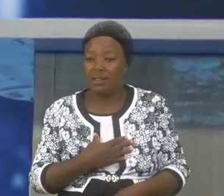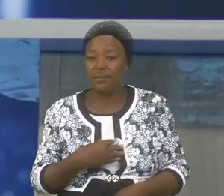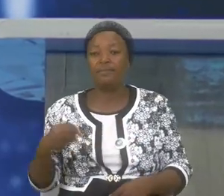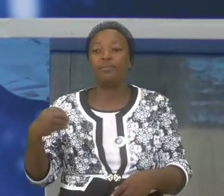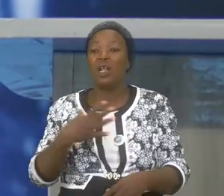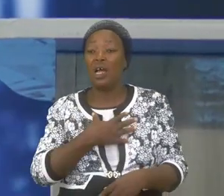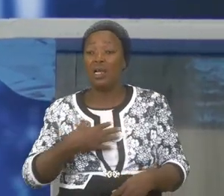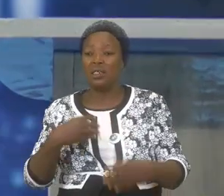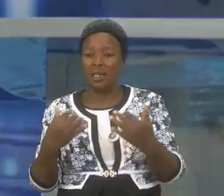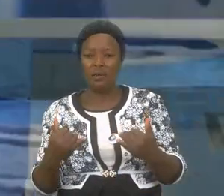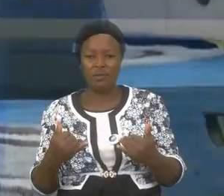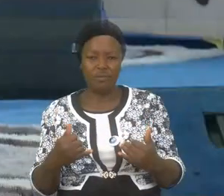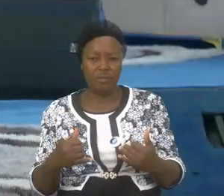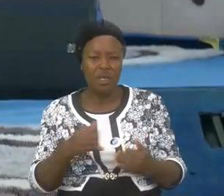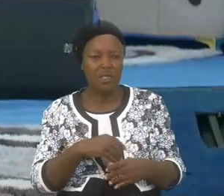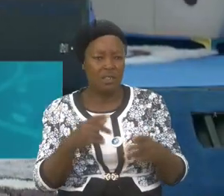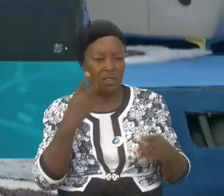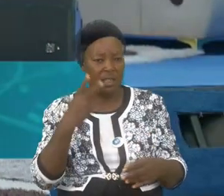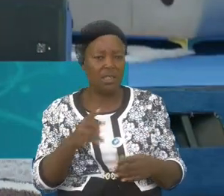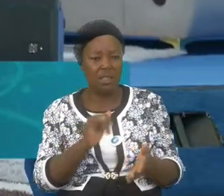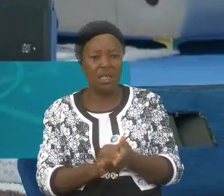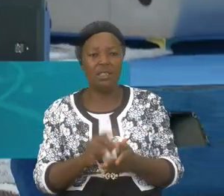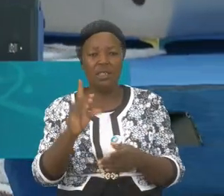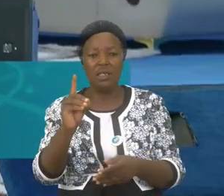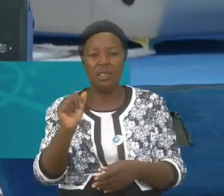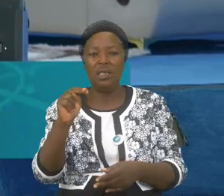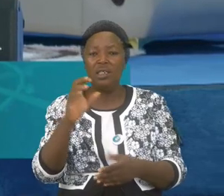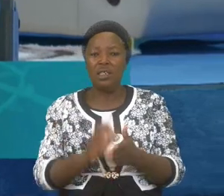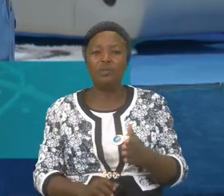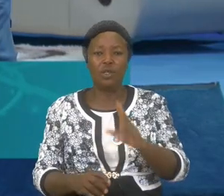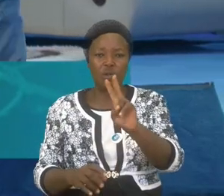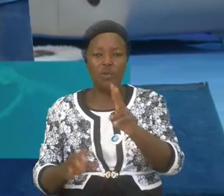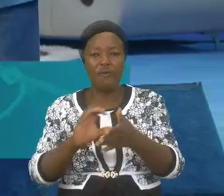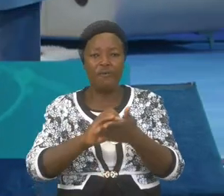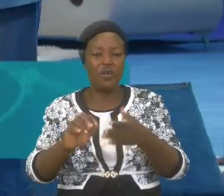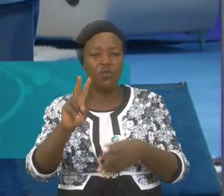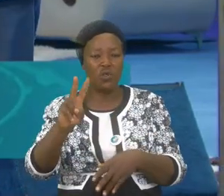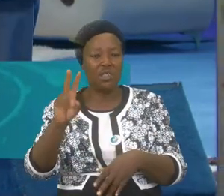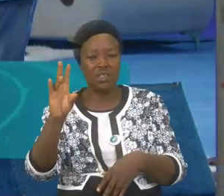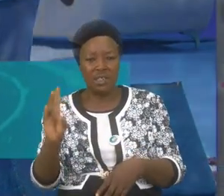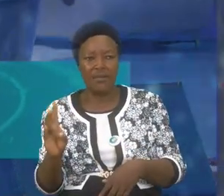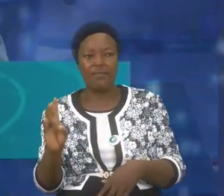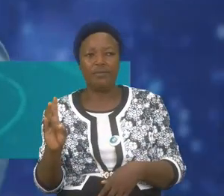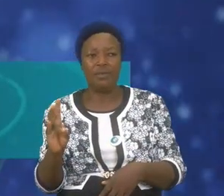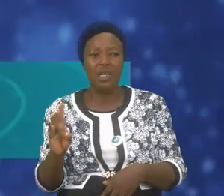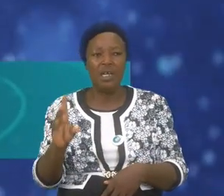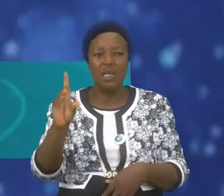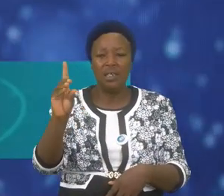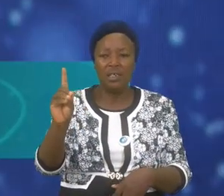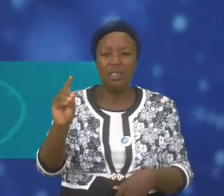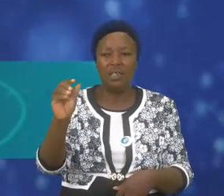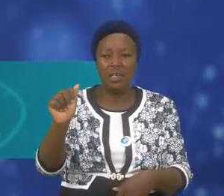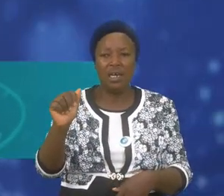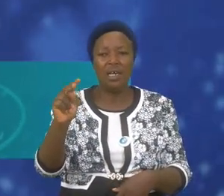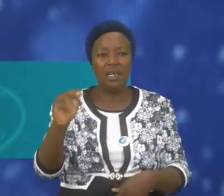In Daniel chapter 2, verse 27, Daniel answered in the presence of the